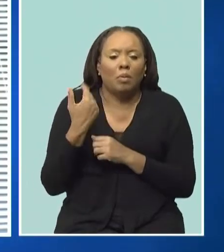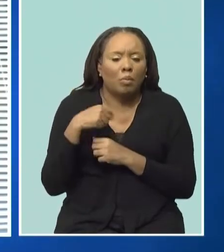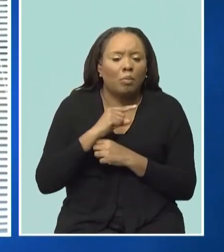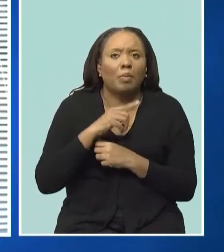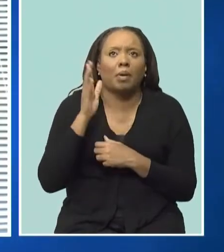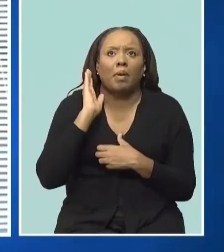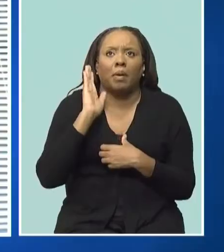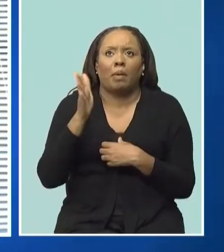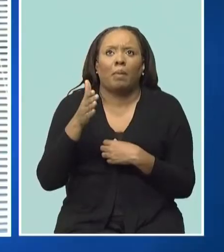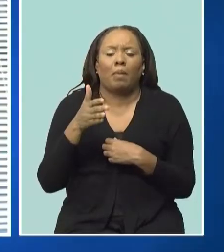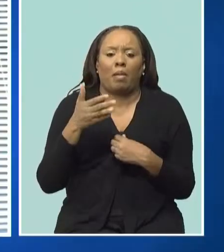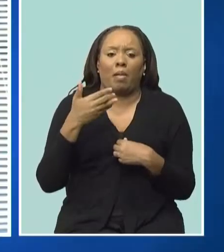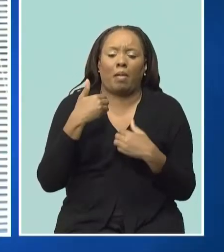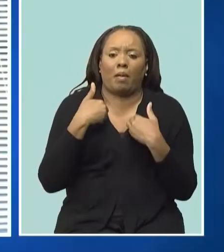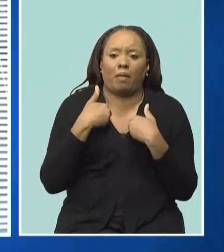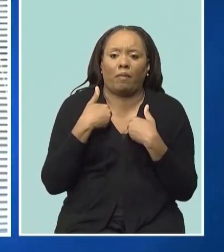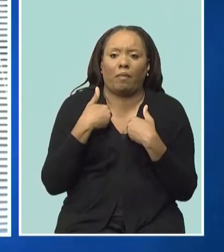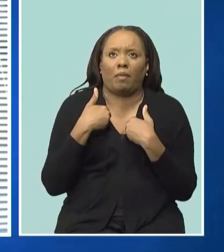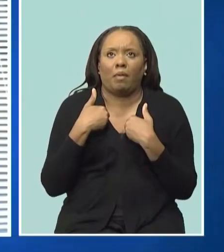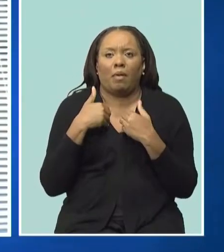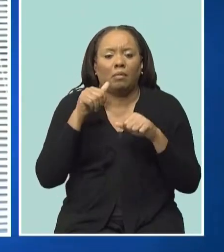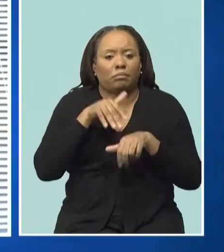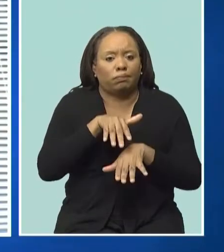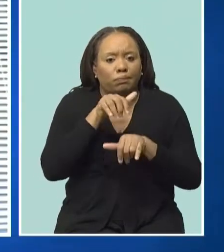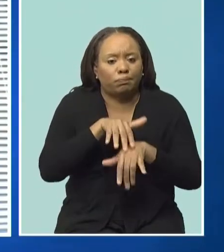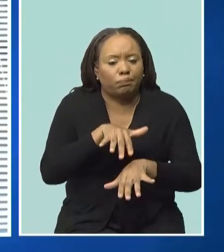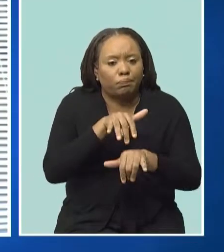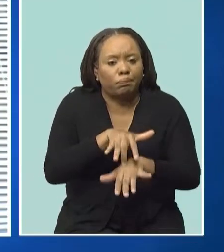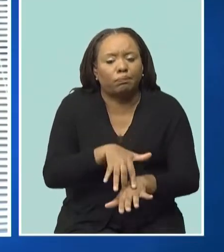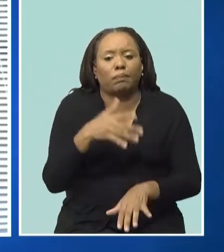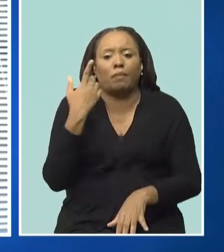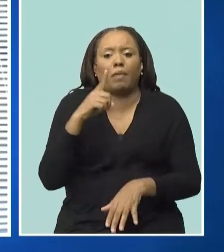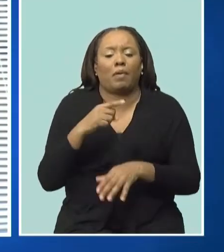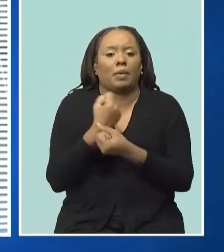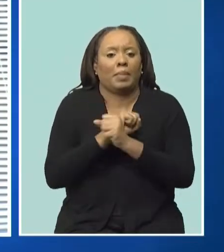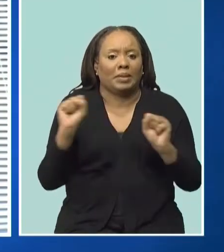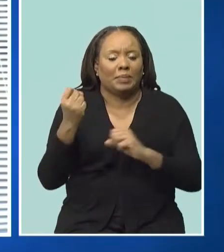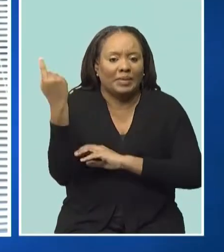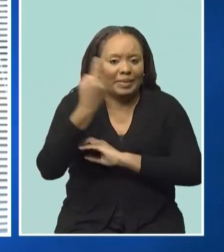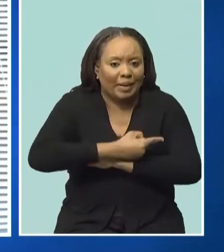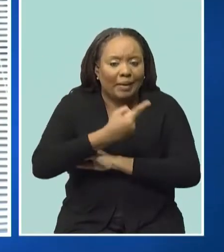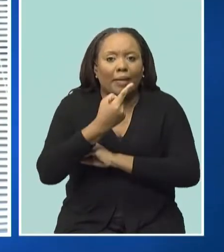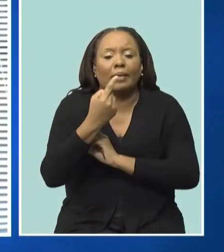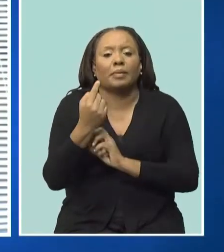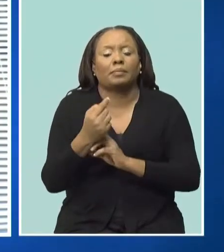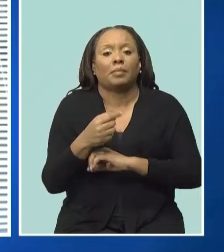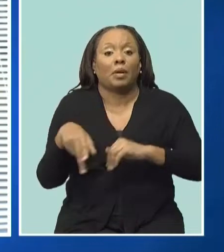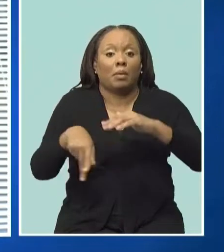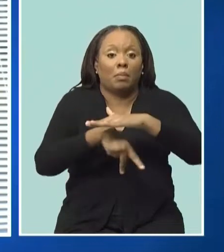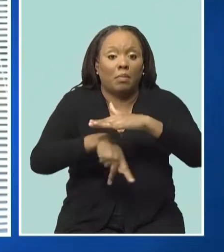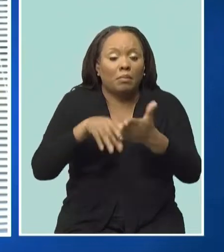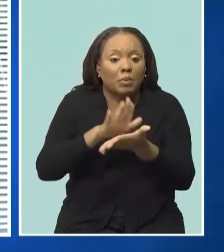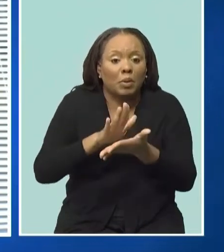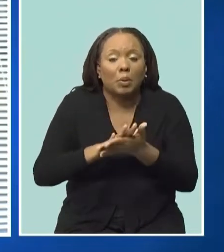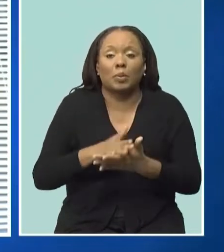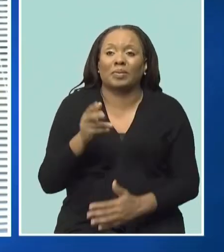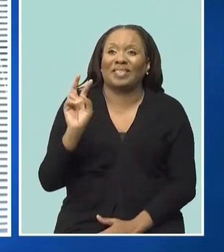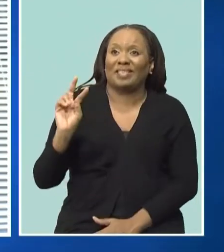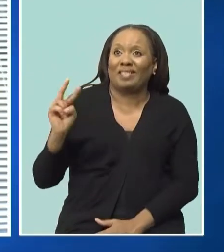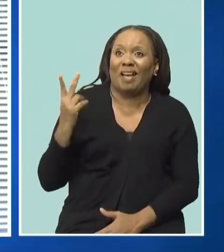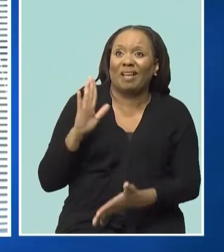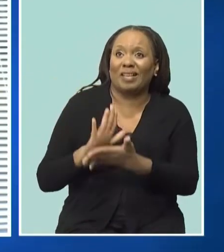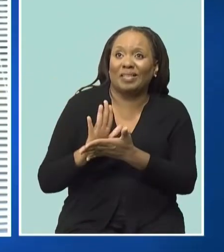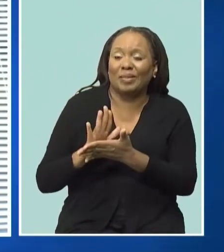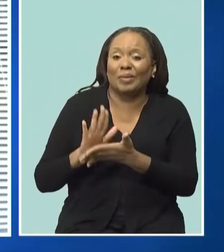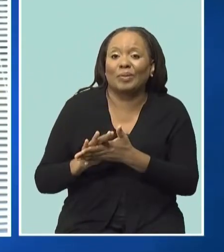loved as a signal part of Emancipation Day. We have participation from primary schools, from secondary schools.